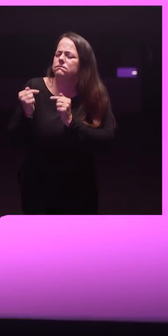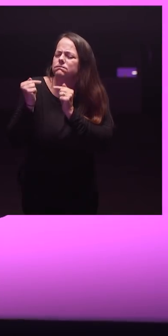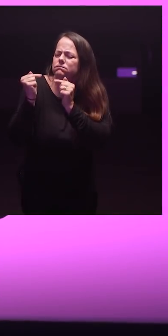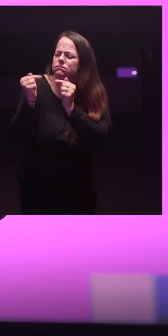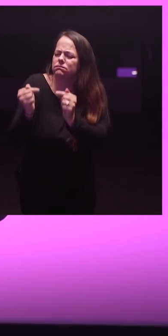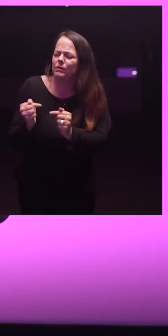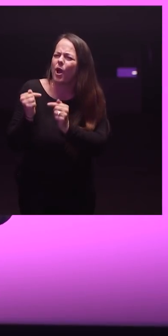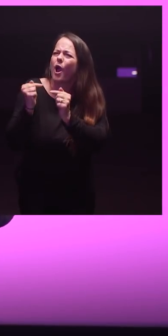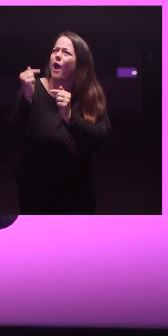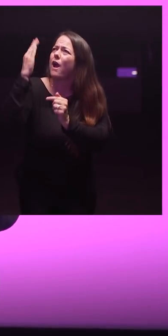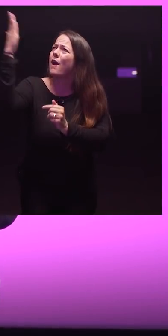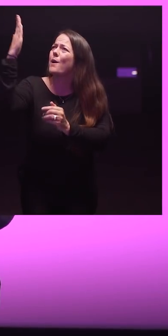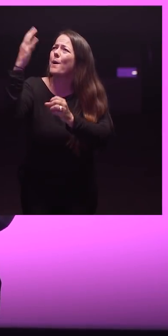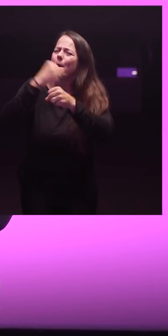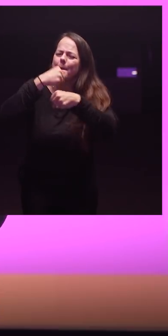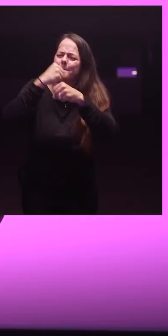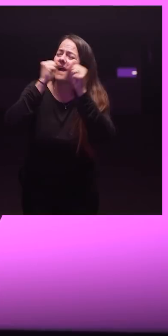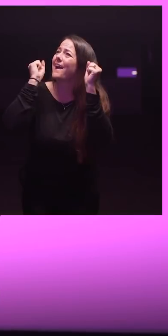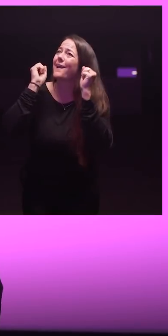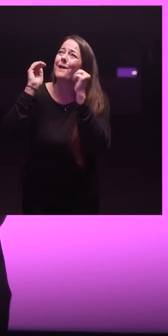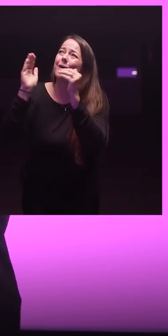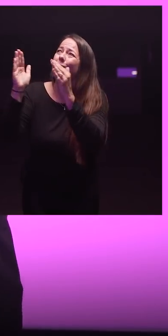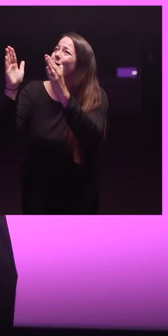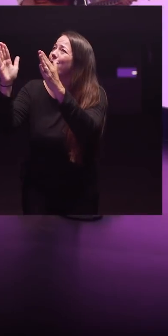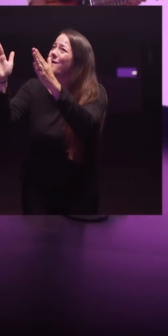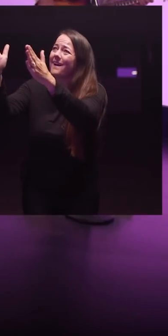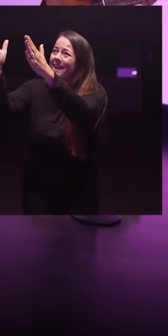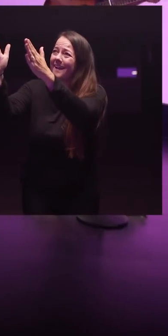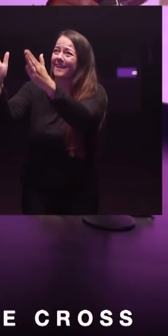He made a way.